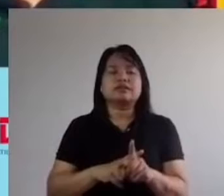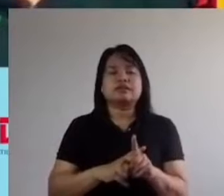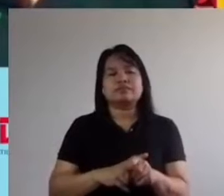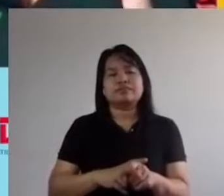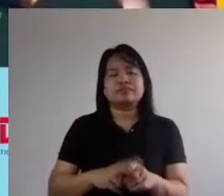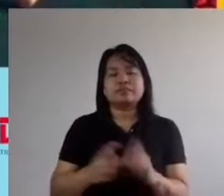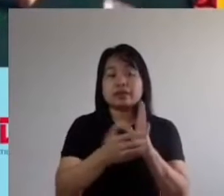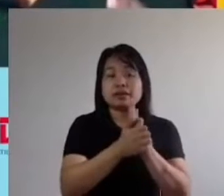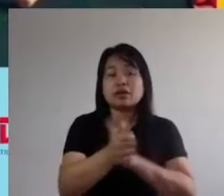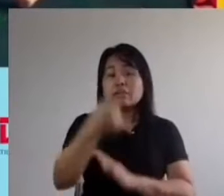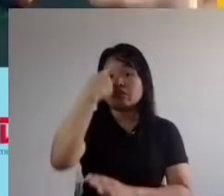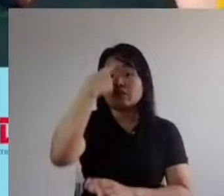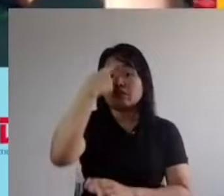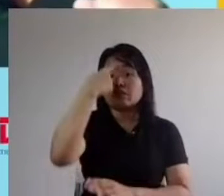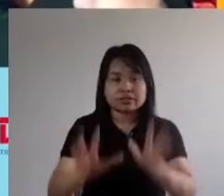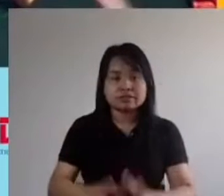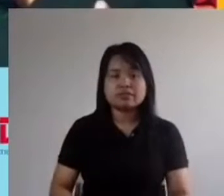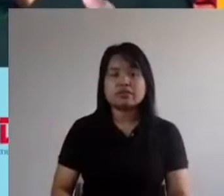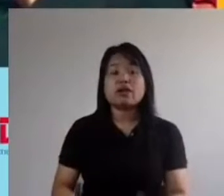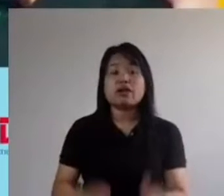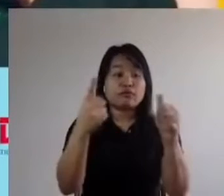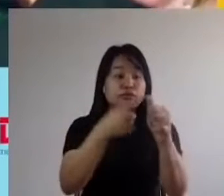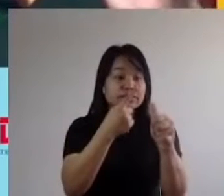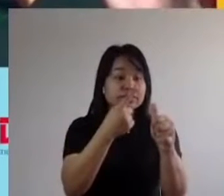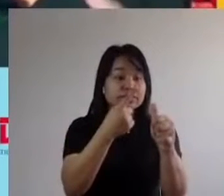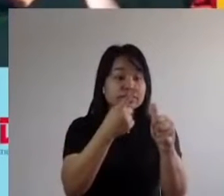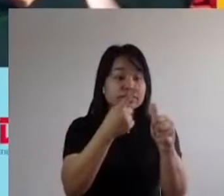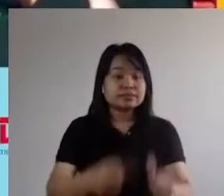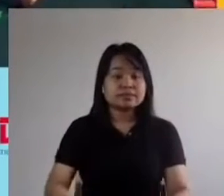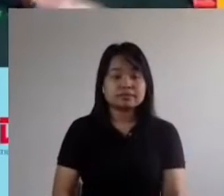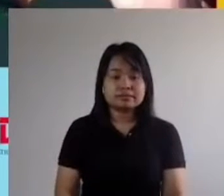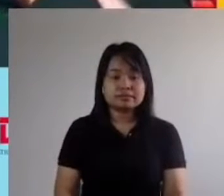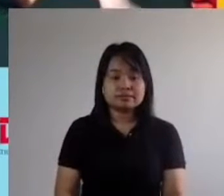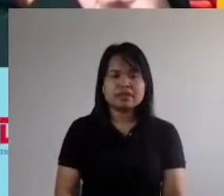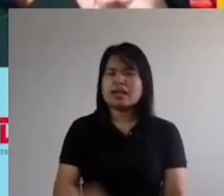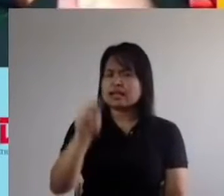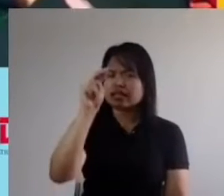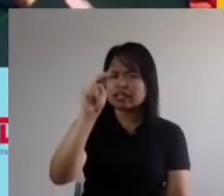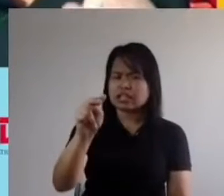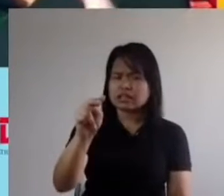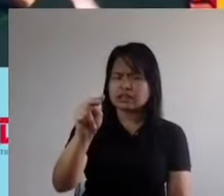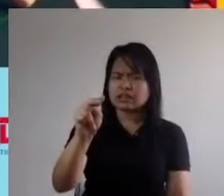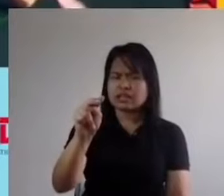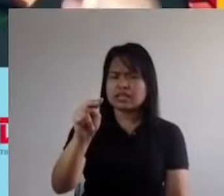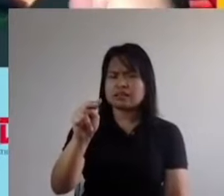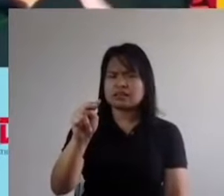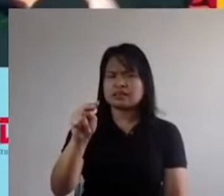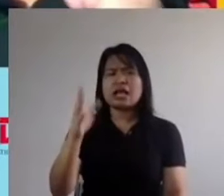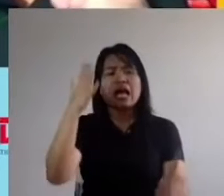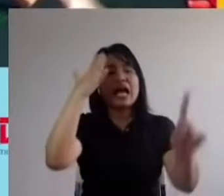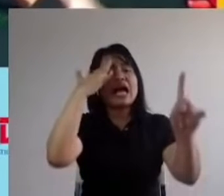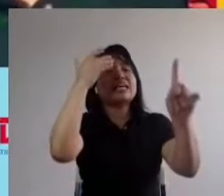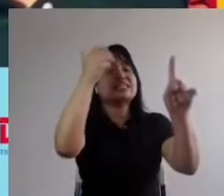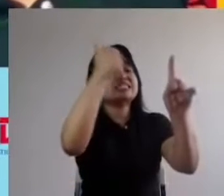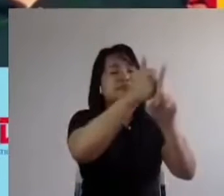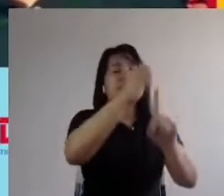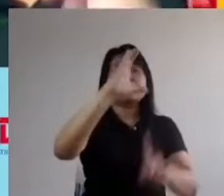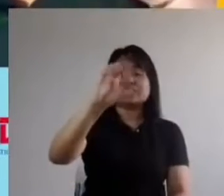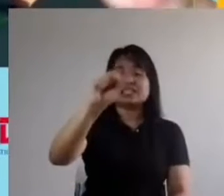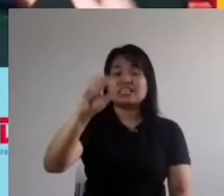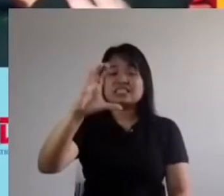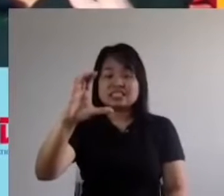teachers. One is that teachers should meet the CSC-approved qualification standards per